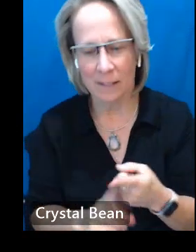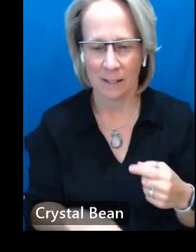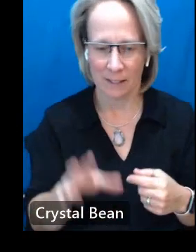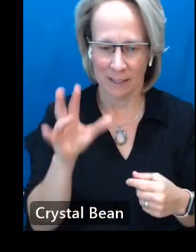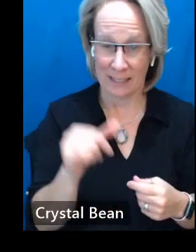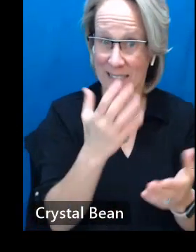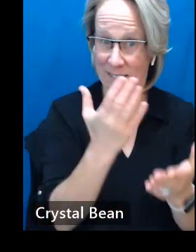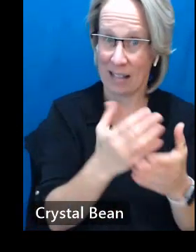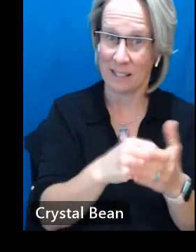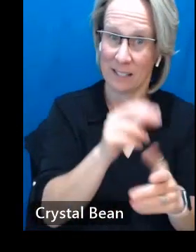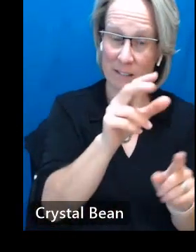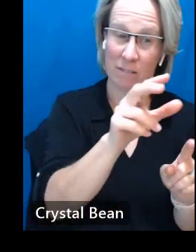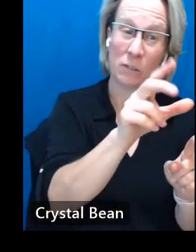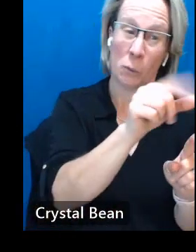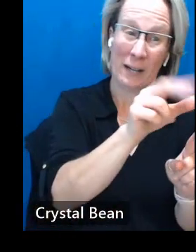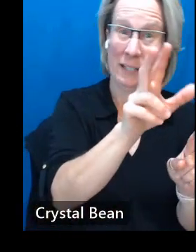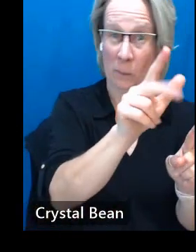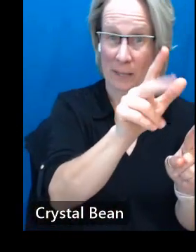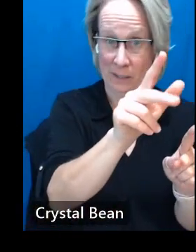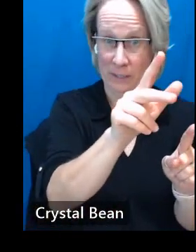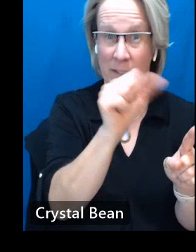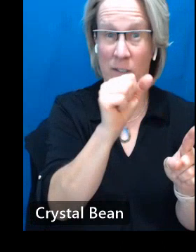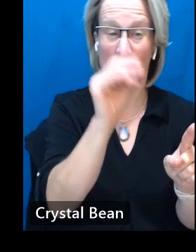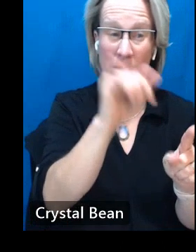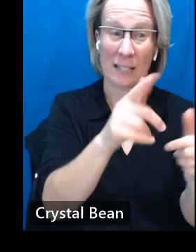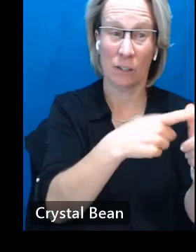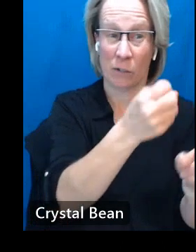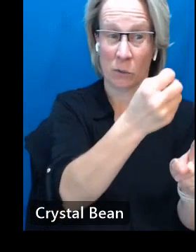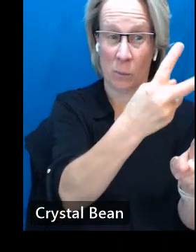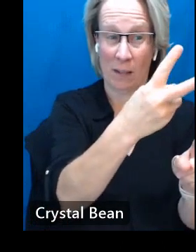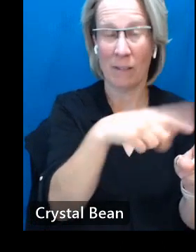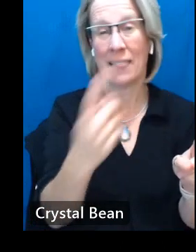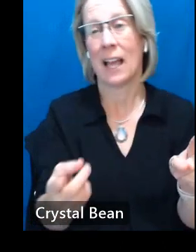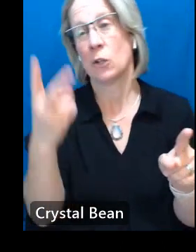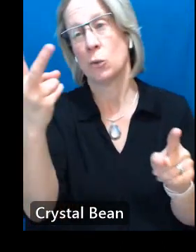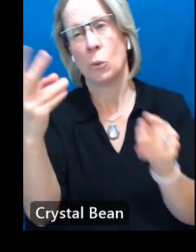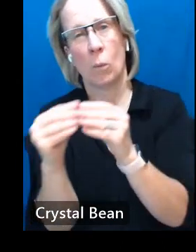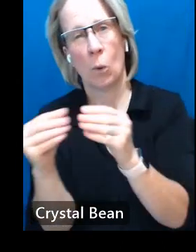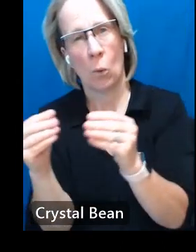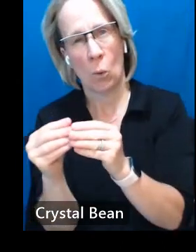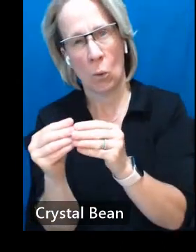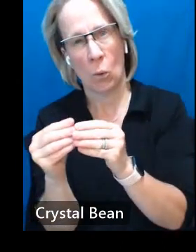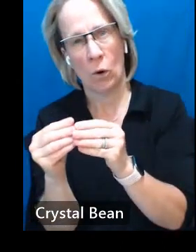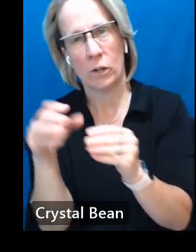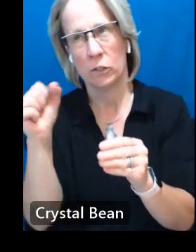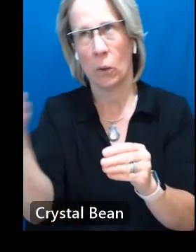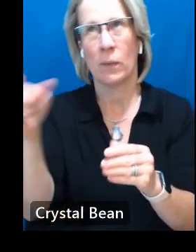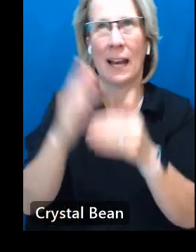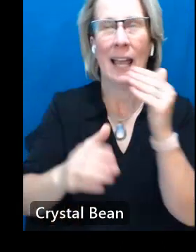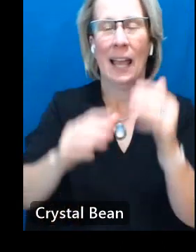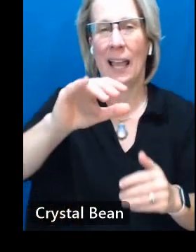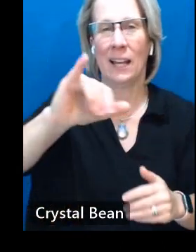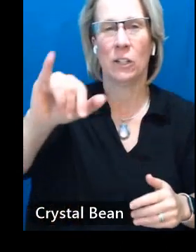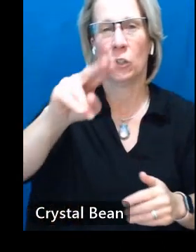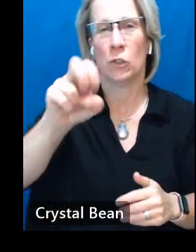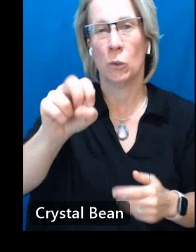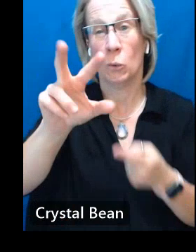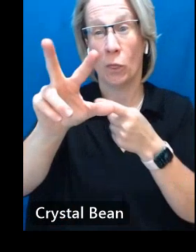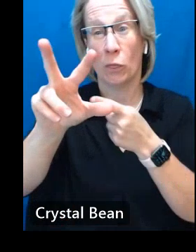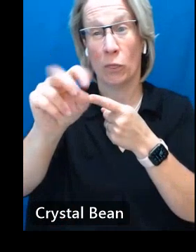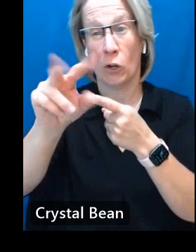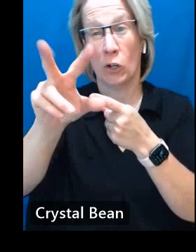way. 23 would be the first 12 and then two more, right? So that would end on June 30th, 2025, because that's